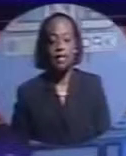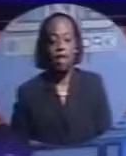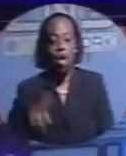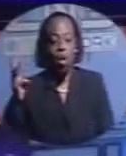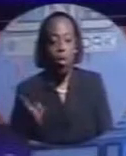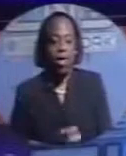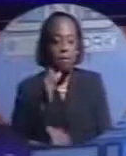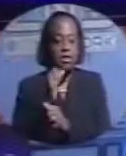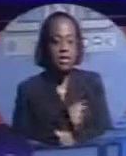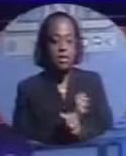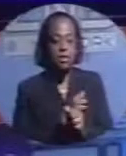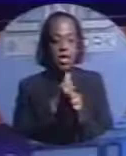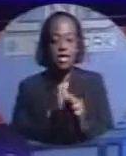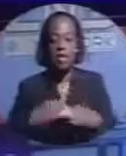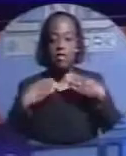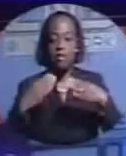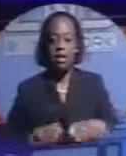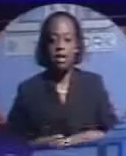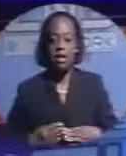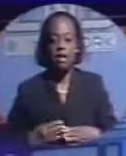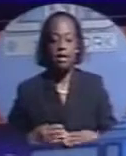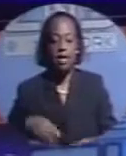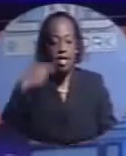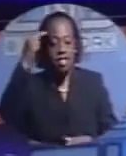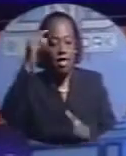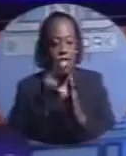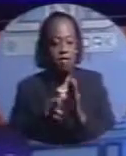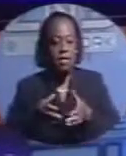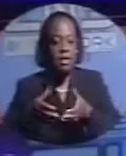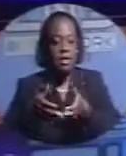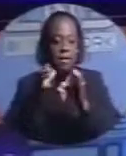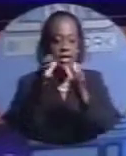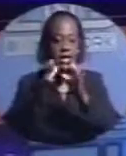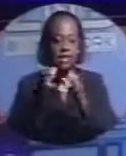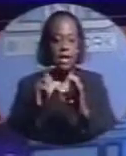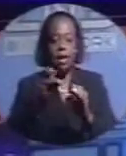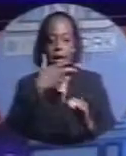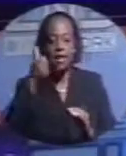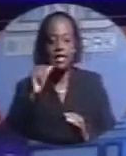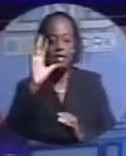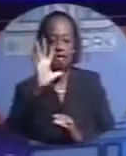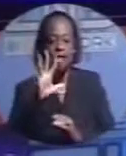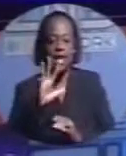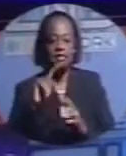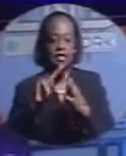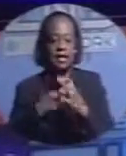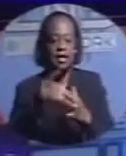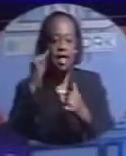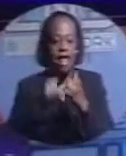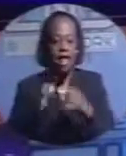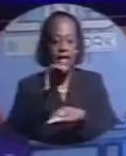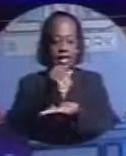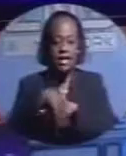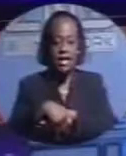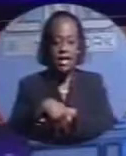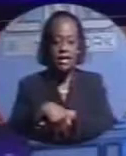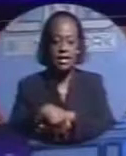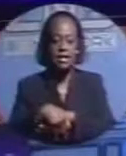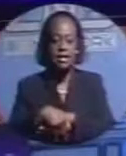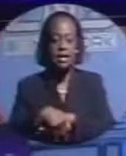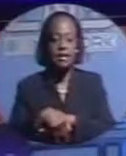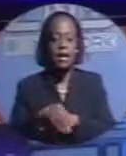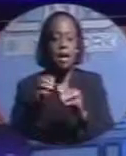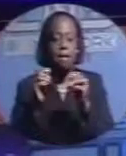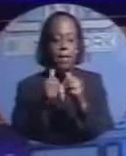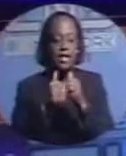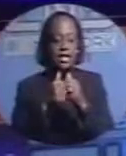Welcome to sports, everybody. The Government Basketball League Best of Five Championship tipping off last night at the Donald Davis Gym. It was a matchup of